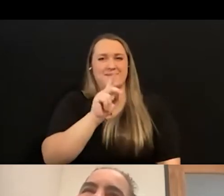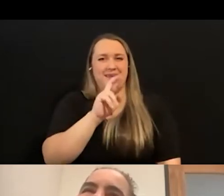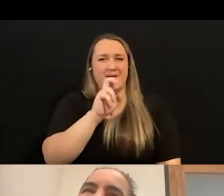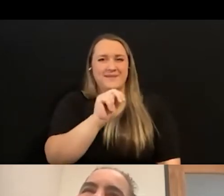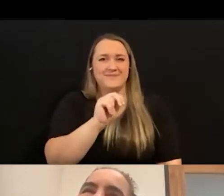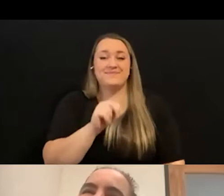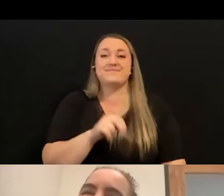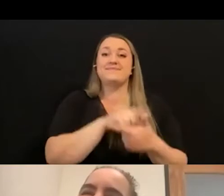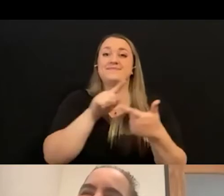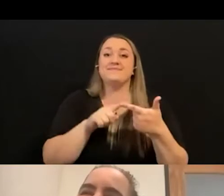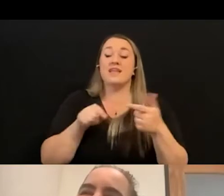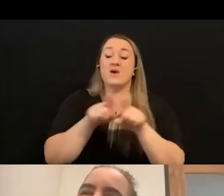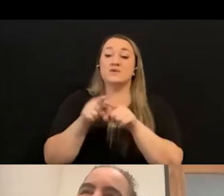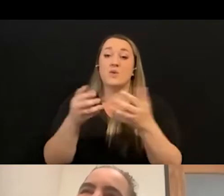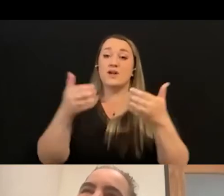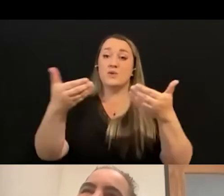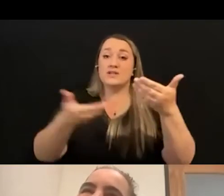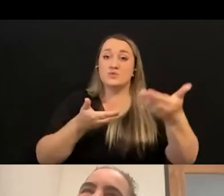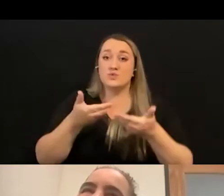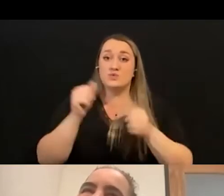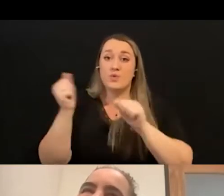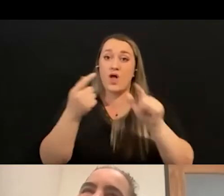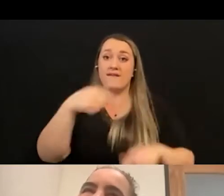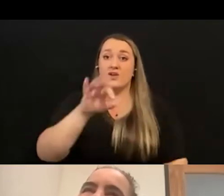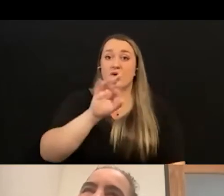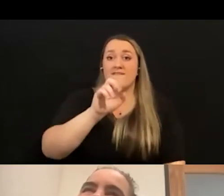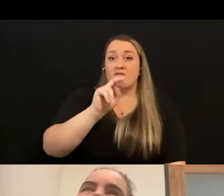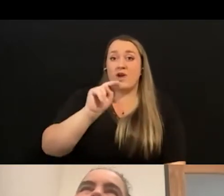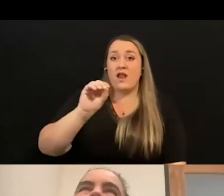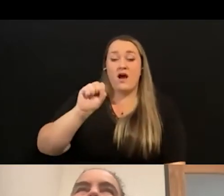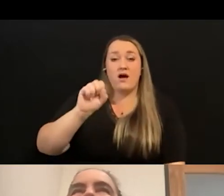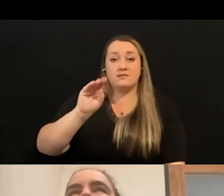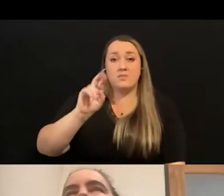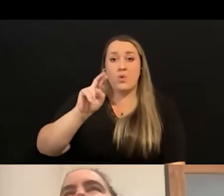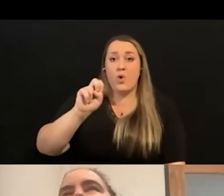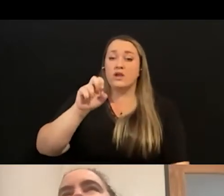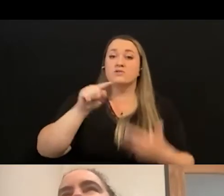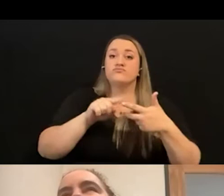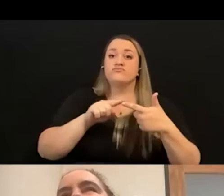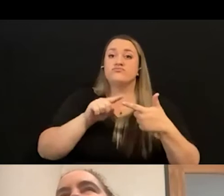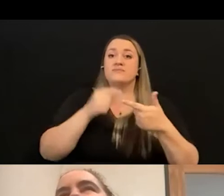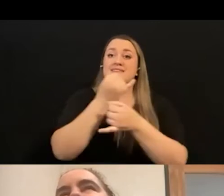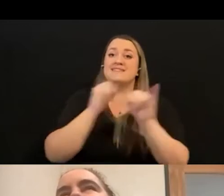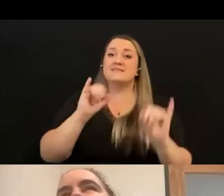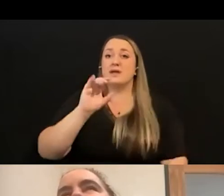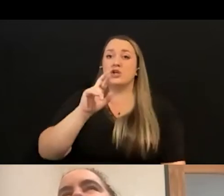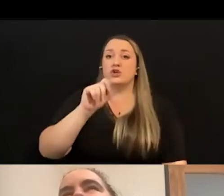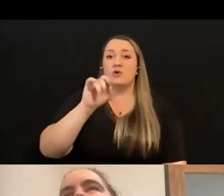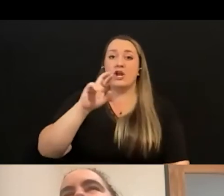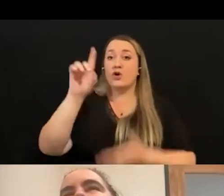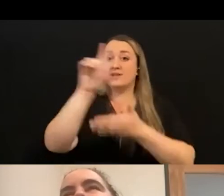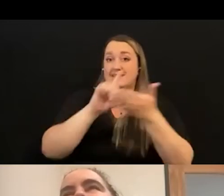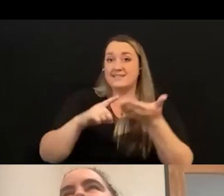would also like to introduce to all of you Fran Osborne. She is an independent curator and design consultant